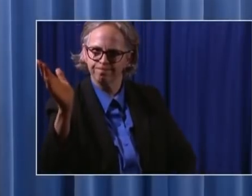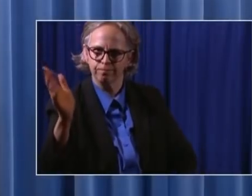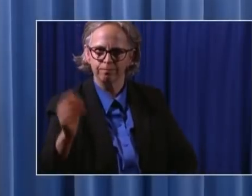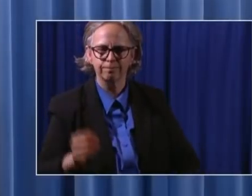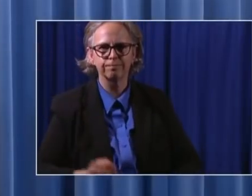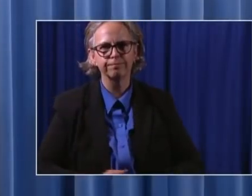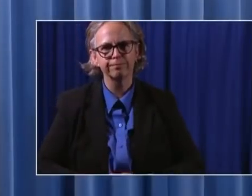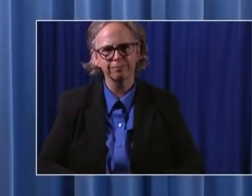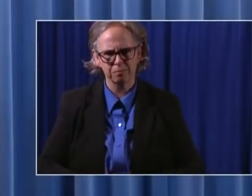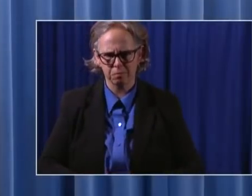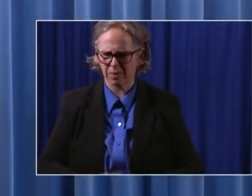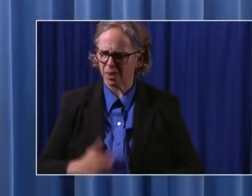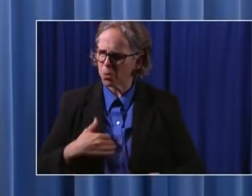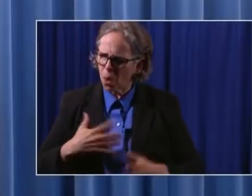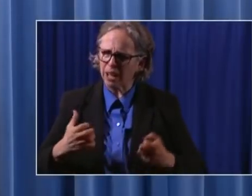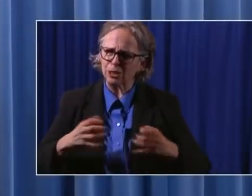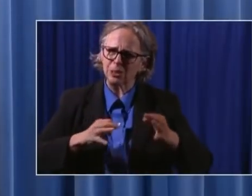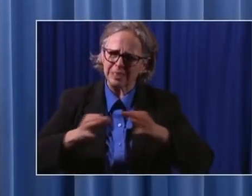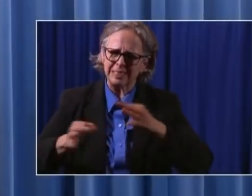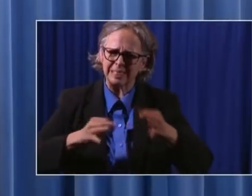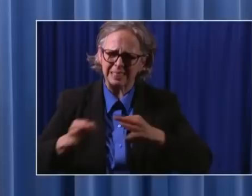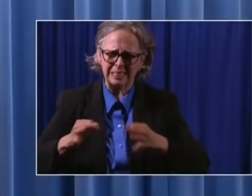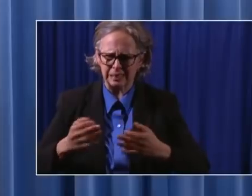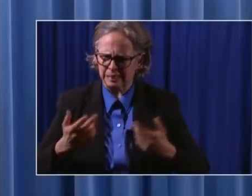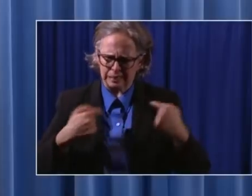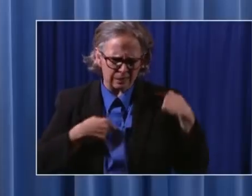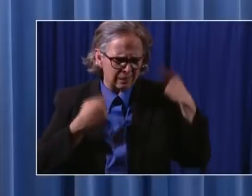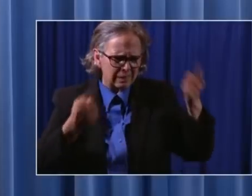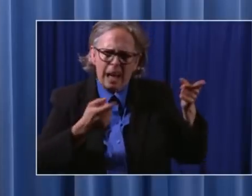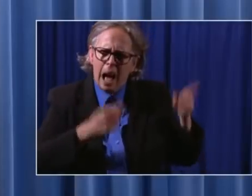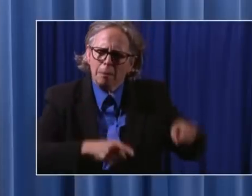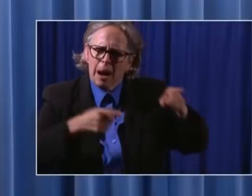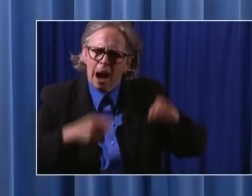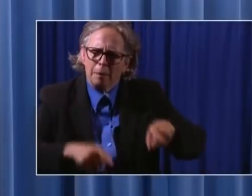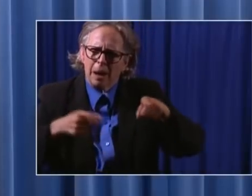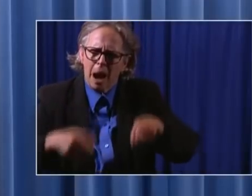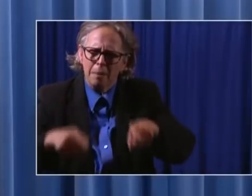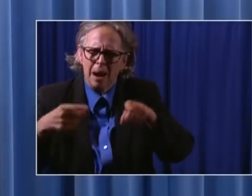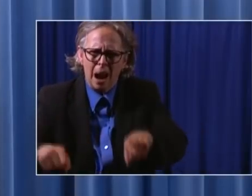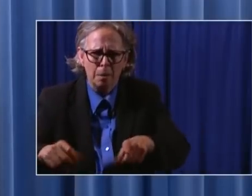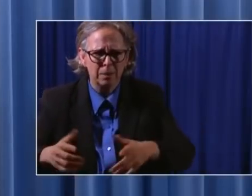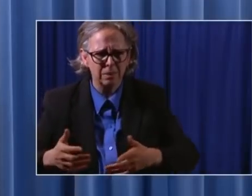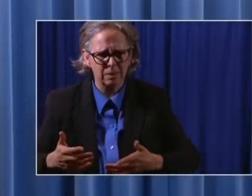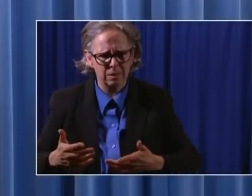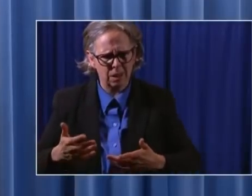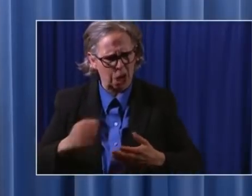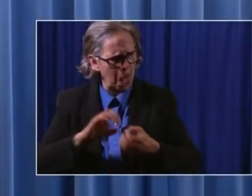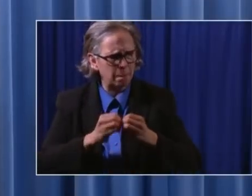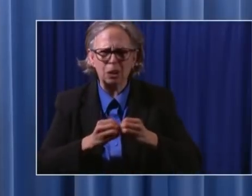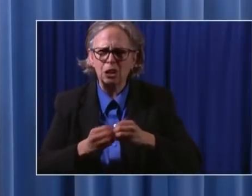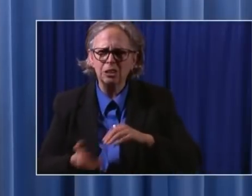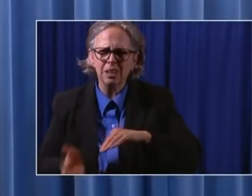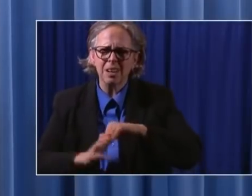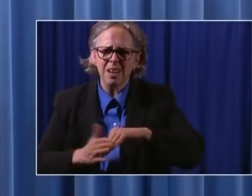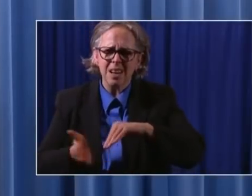going on, what I was seeing every day, and frankly, what my concerns are.